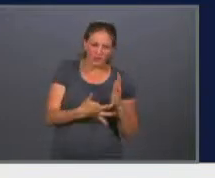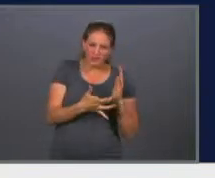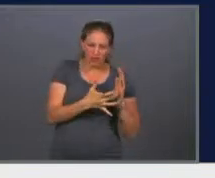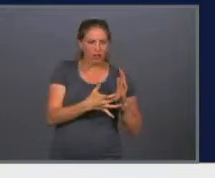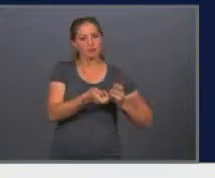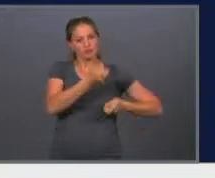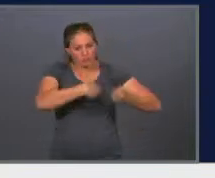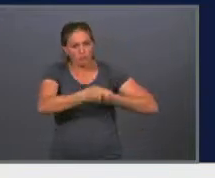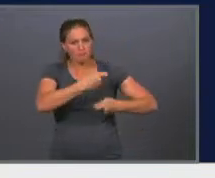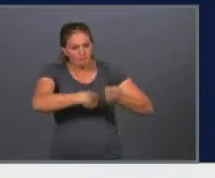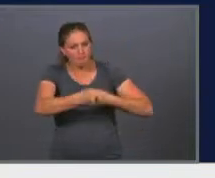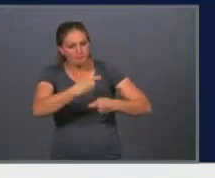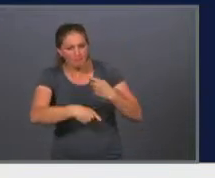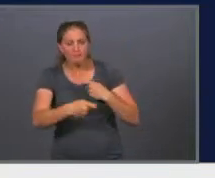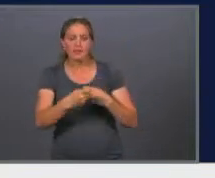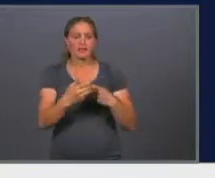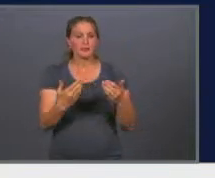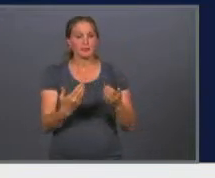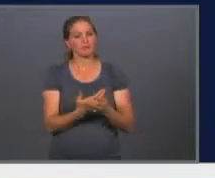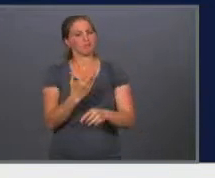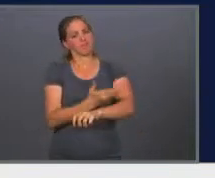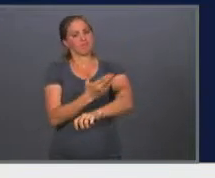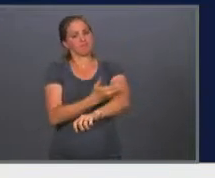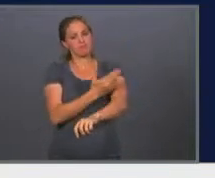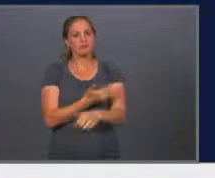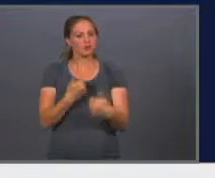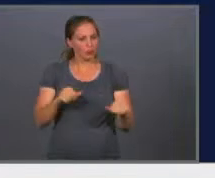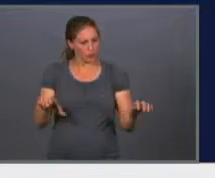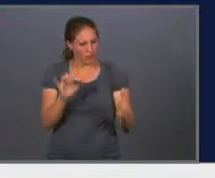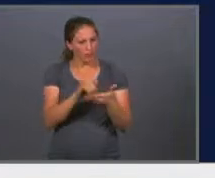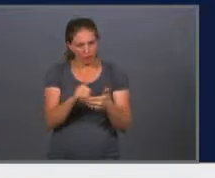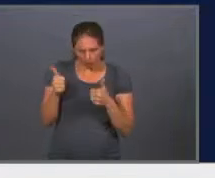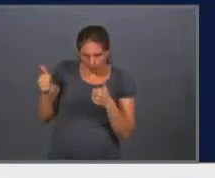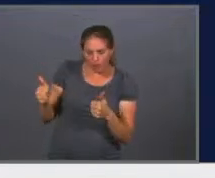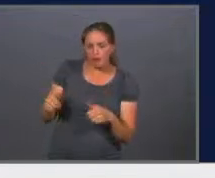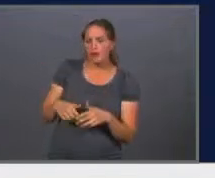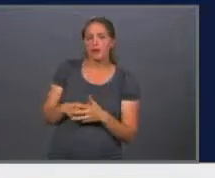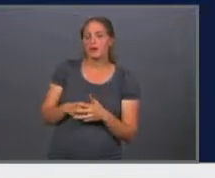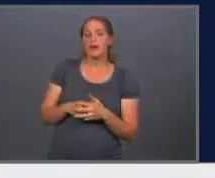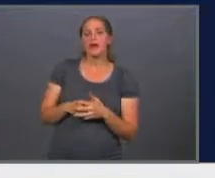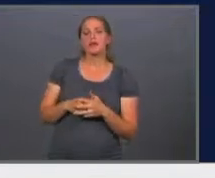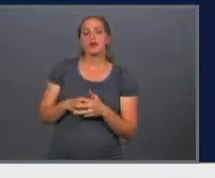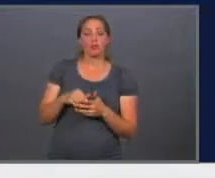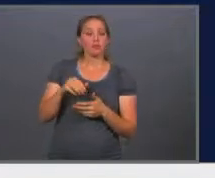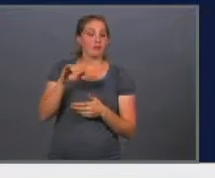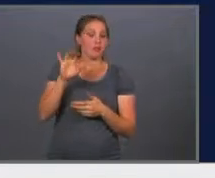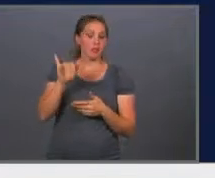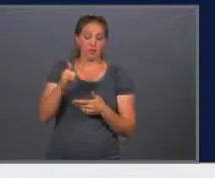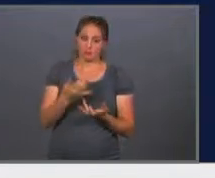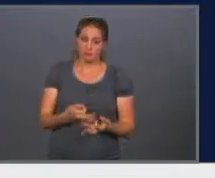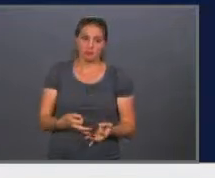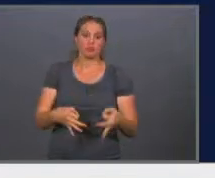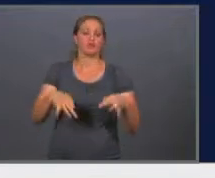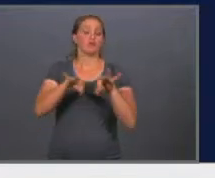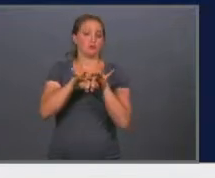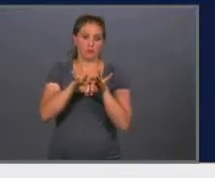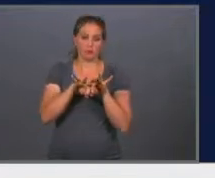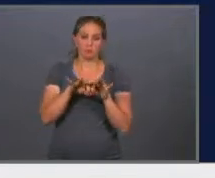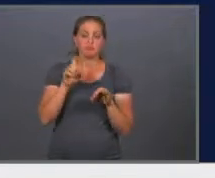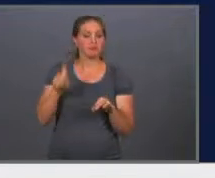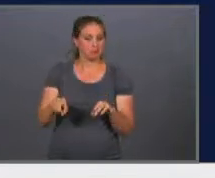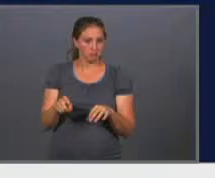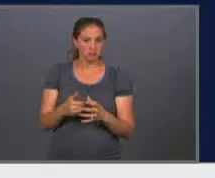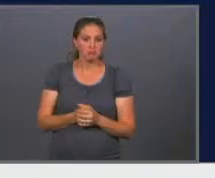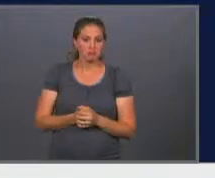and modernize and go forward in that way. So infrastructure is very critical, okay. Absolutely. Thank